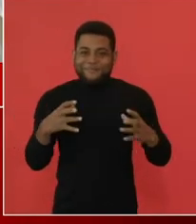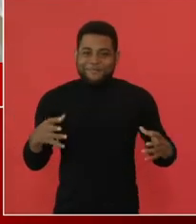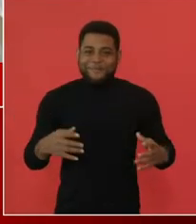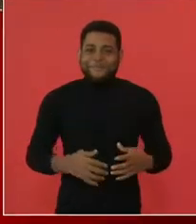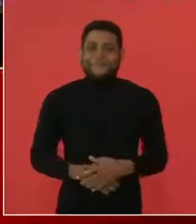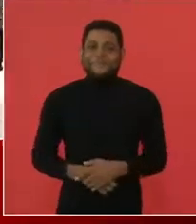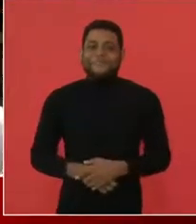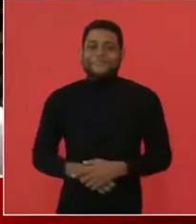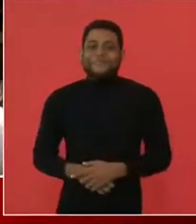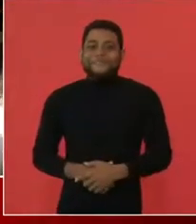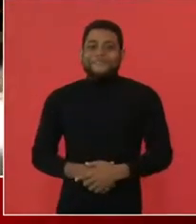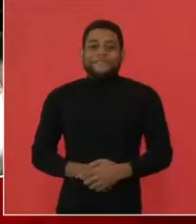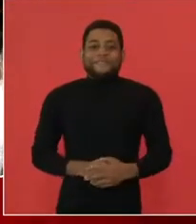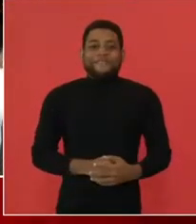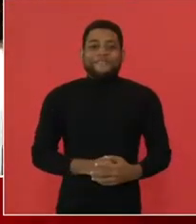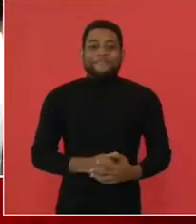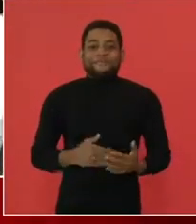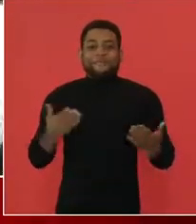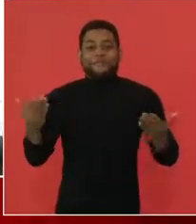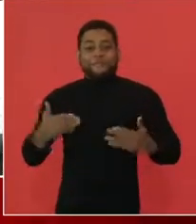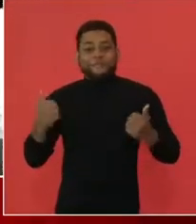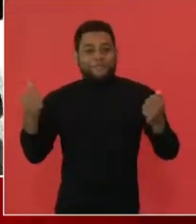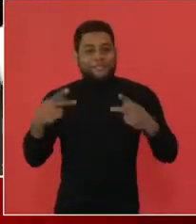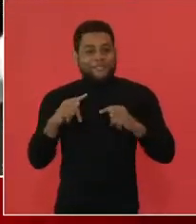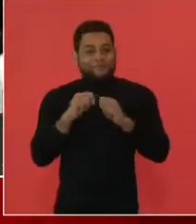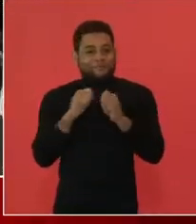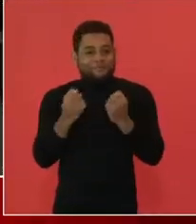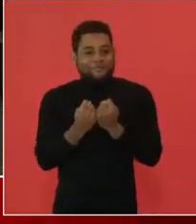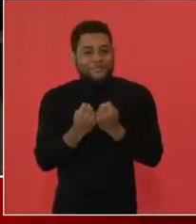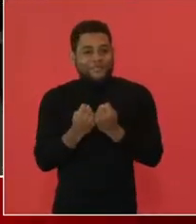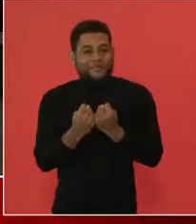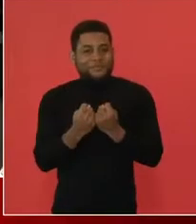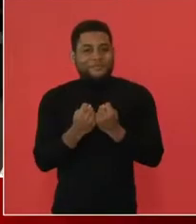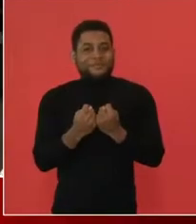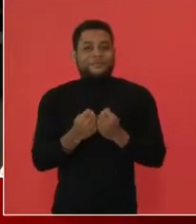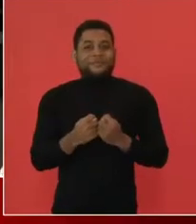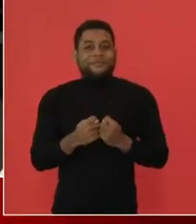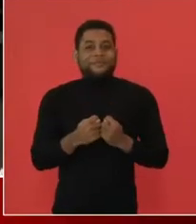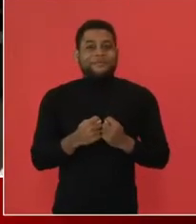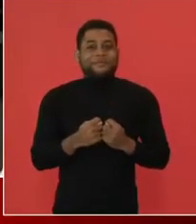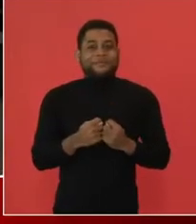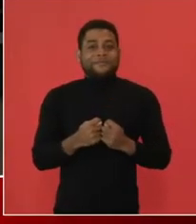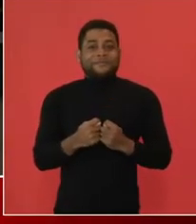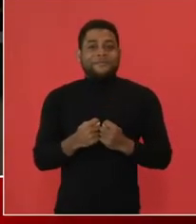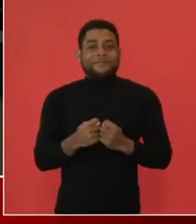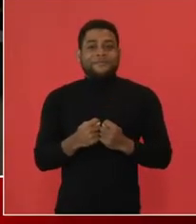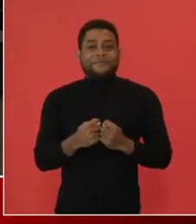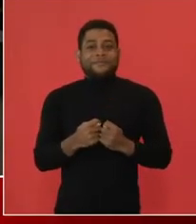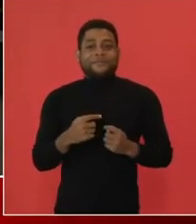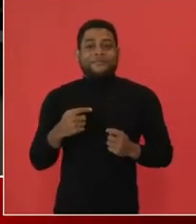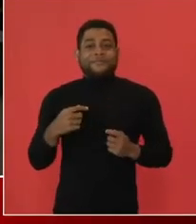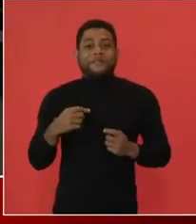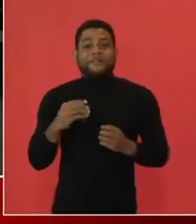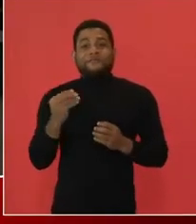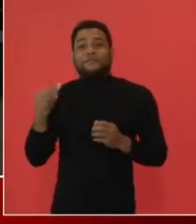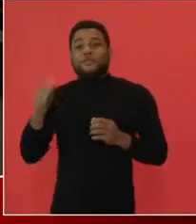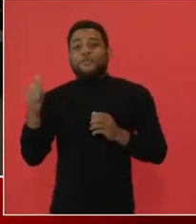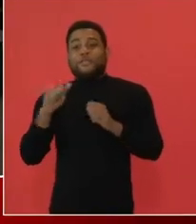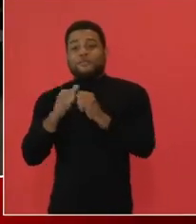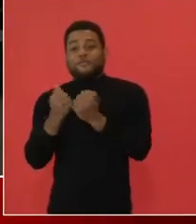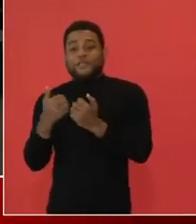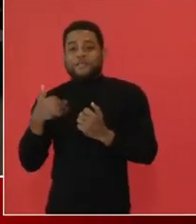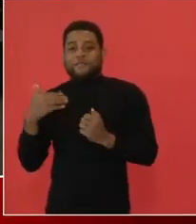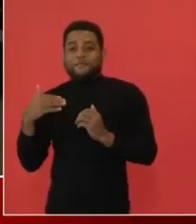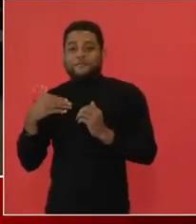Welcome back, Team DOES. You know, I got to say, I've been at a couple of other agencies, and I have my esteemed colleagues up